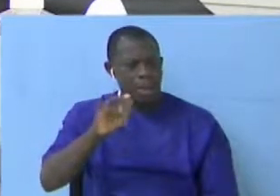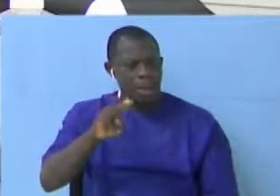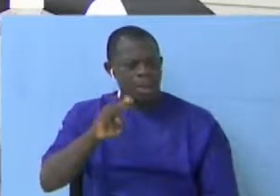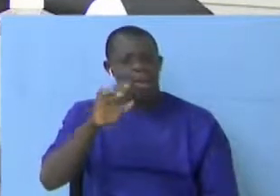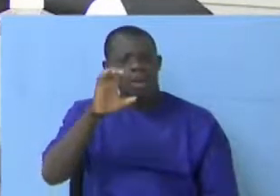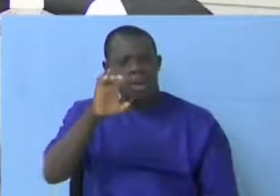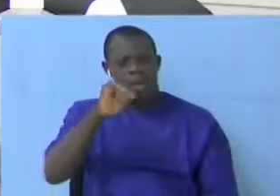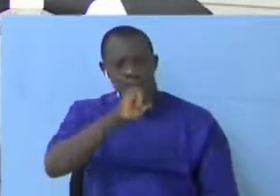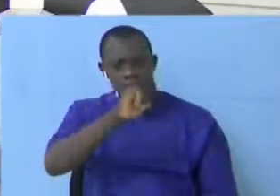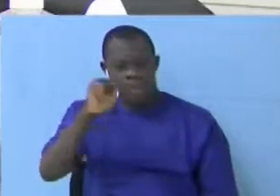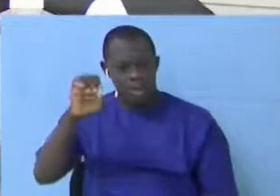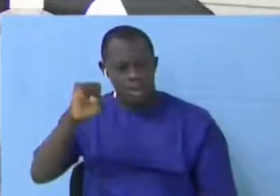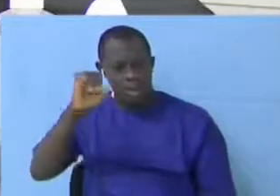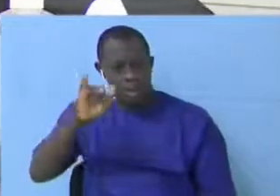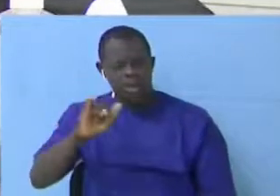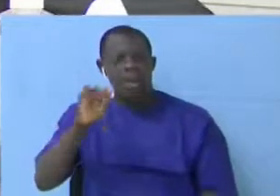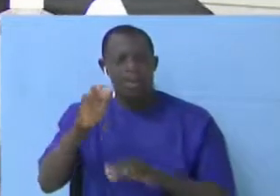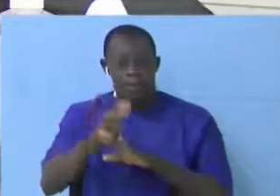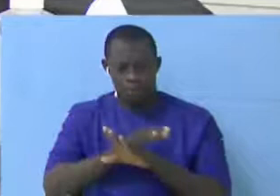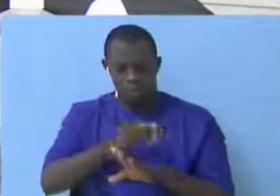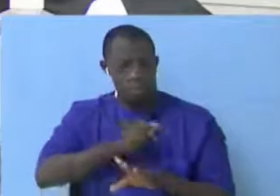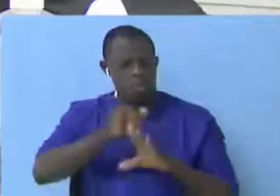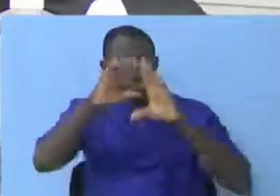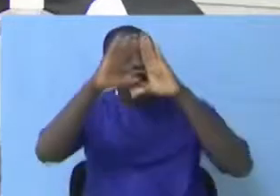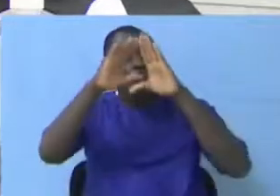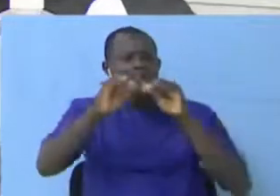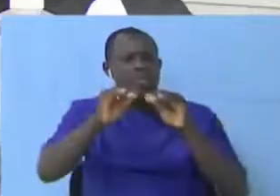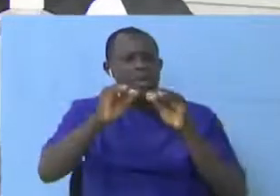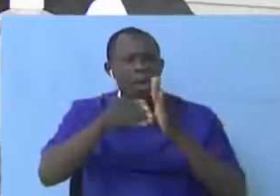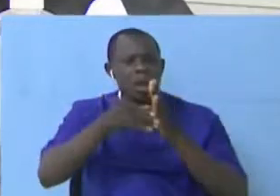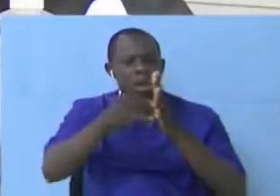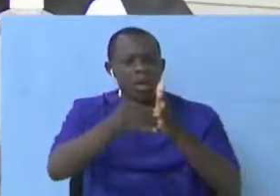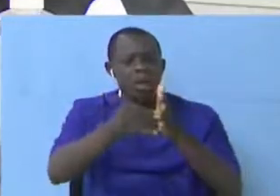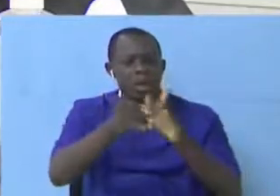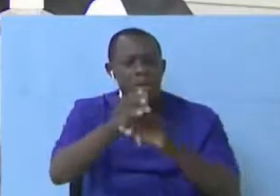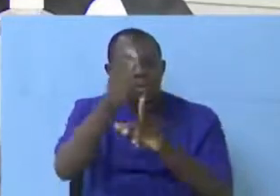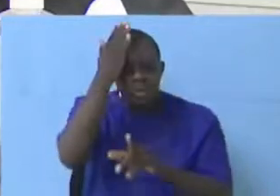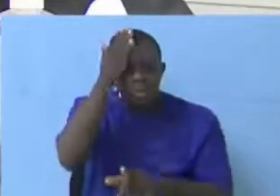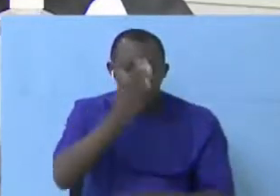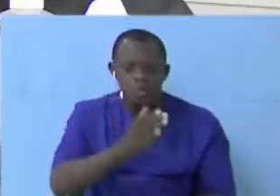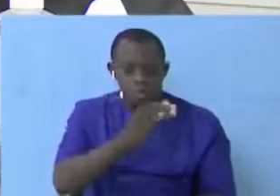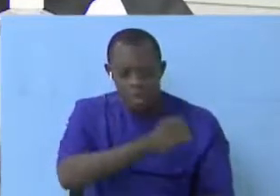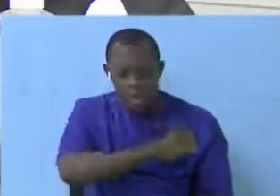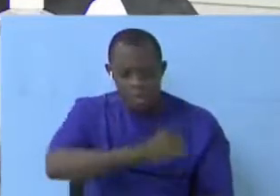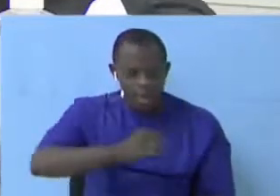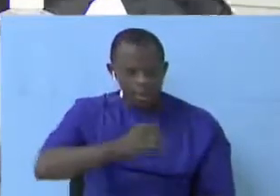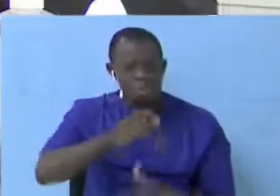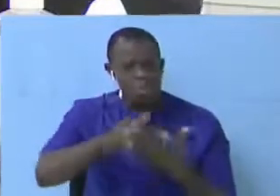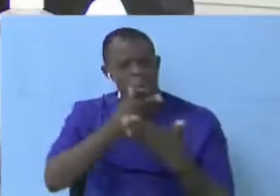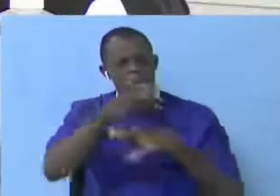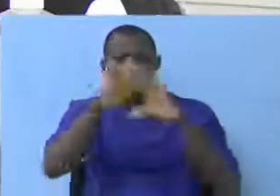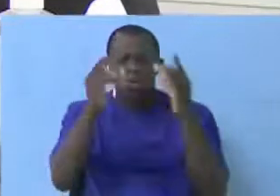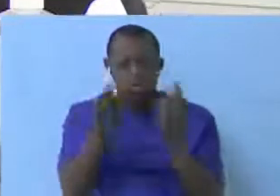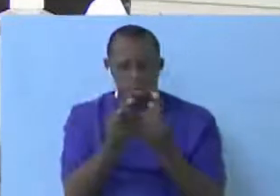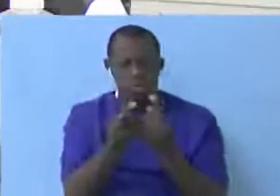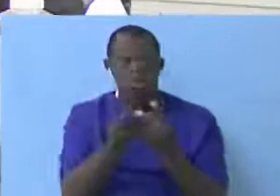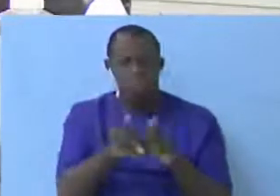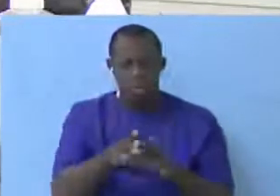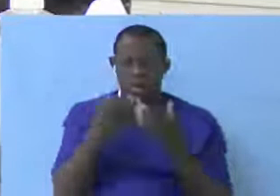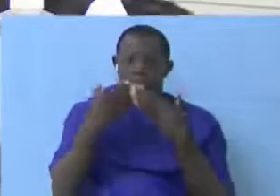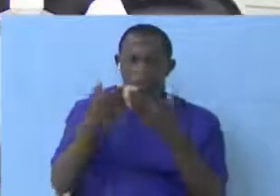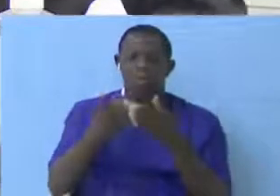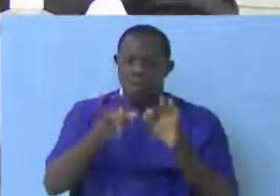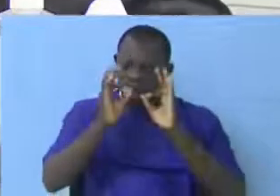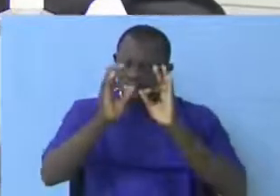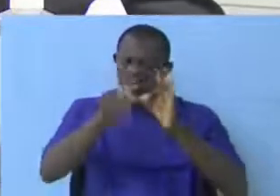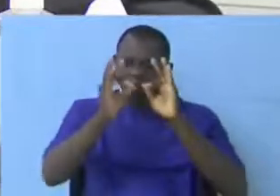and he was officer commanding, I think, serious crime or something. Serious crime. And I gave him a rundown of